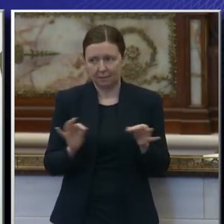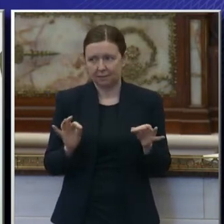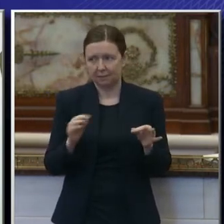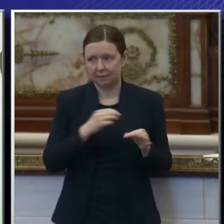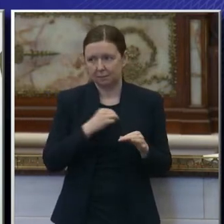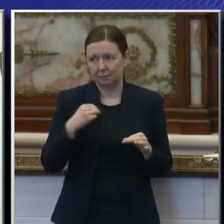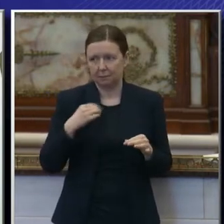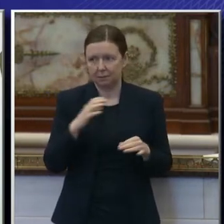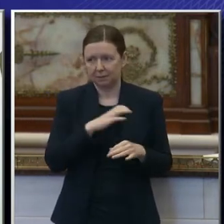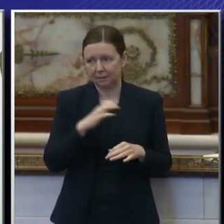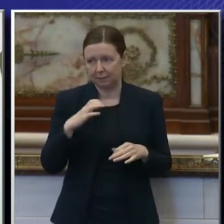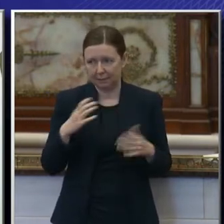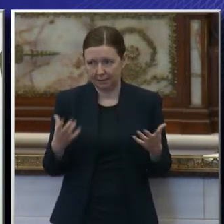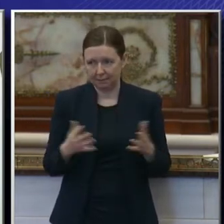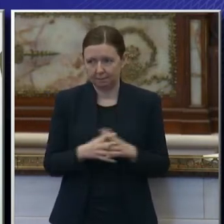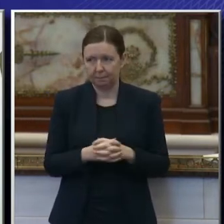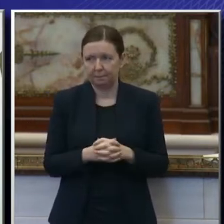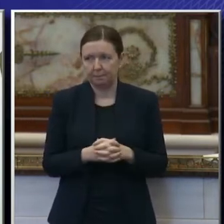committee?